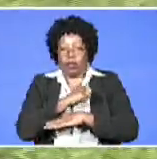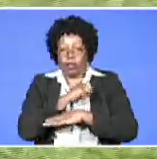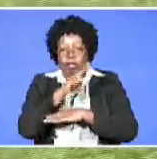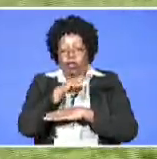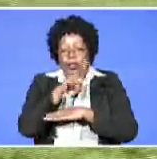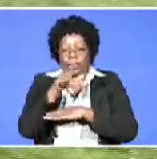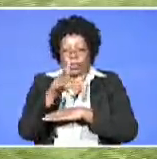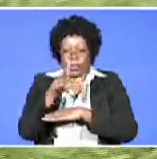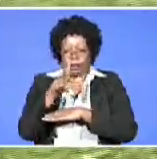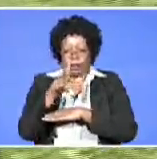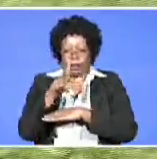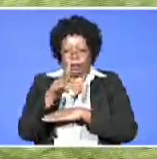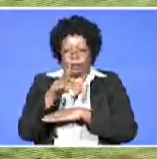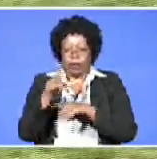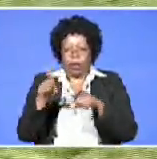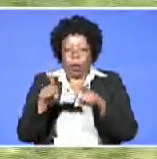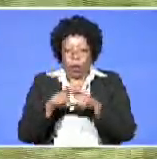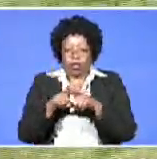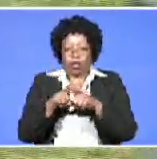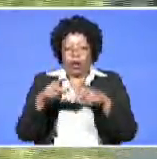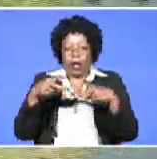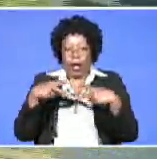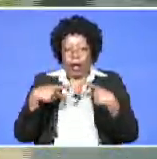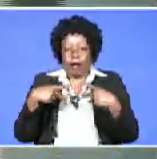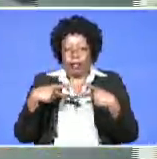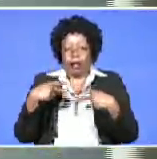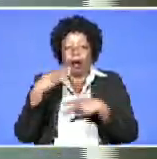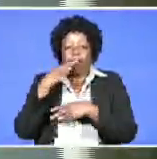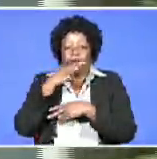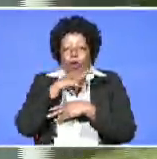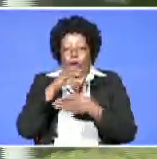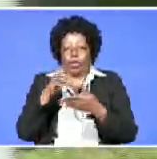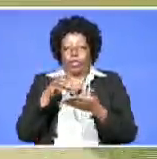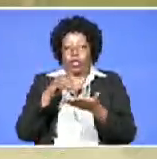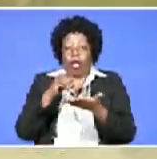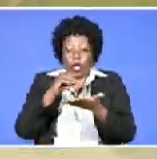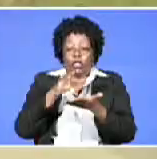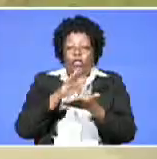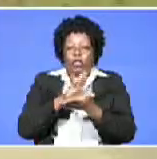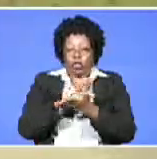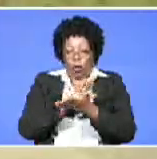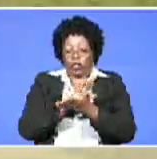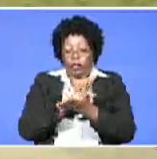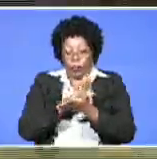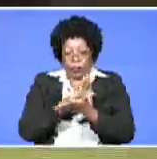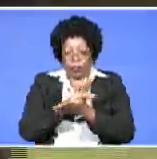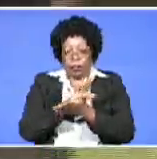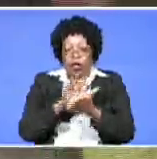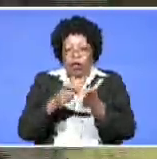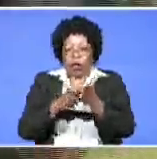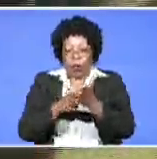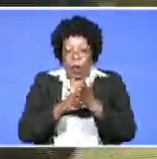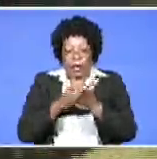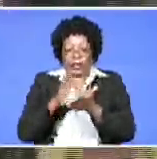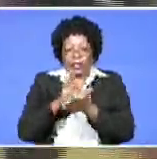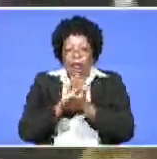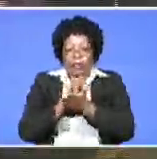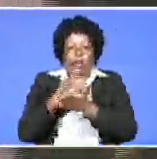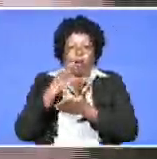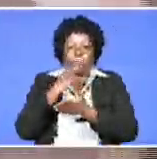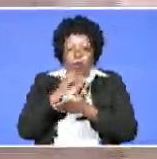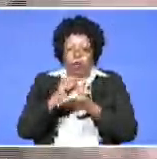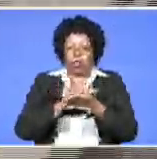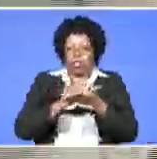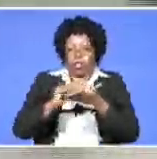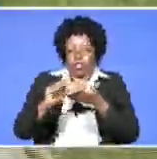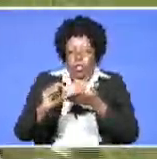Che Chase, also indicted on possession of a forged document, allegedly acquiring this money via a forged check made